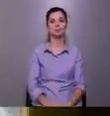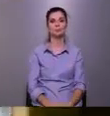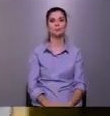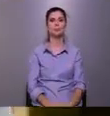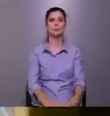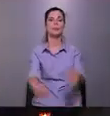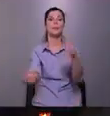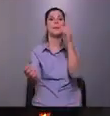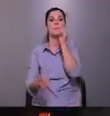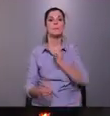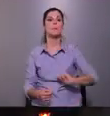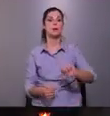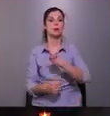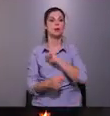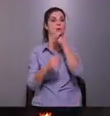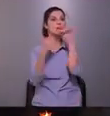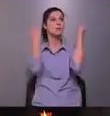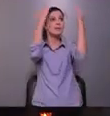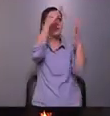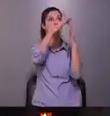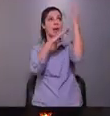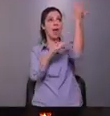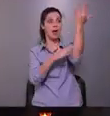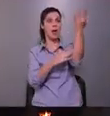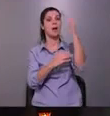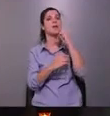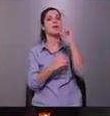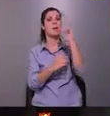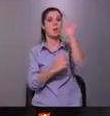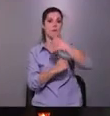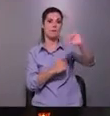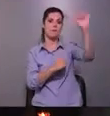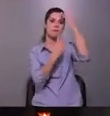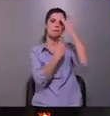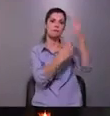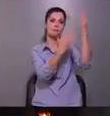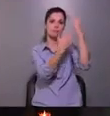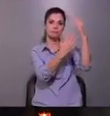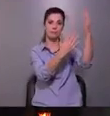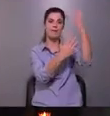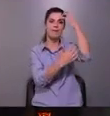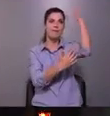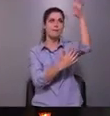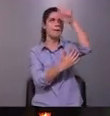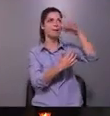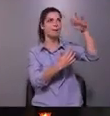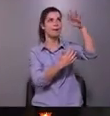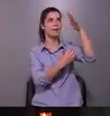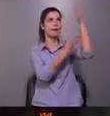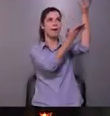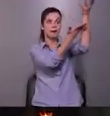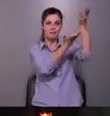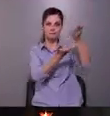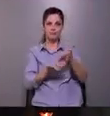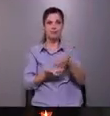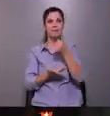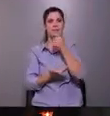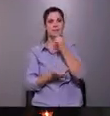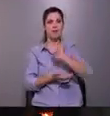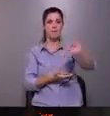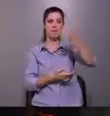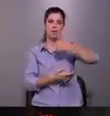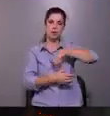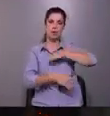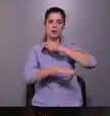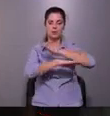Our Father, who art in heaven, hallowed be thy name. Thy kingdom come, thy will be done, on earth as